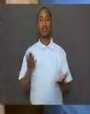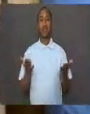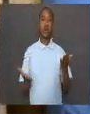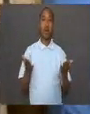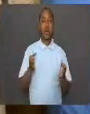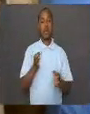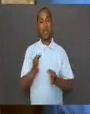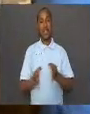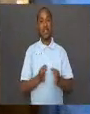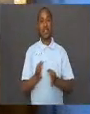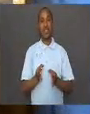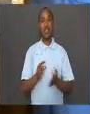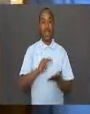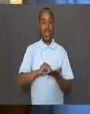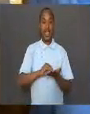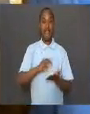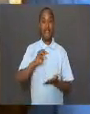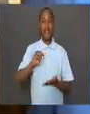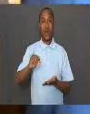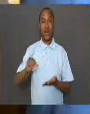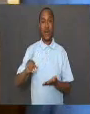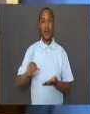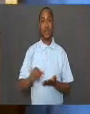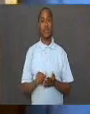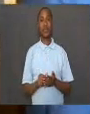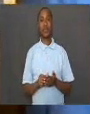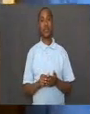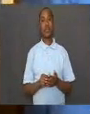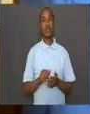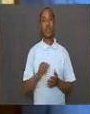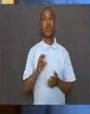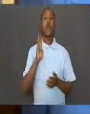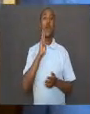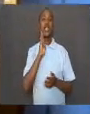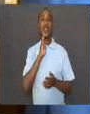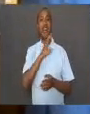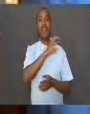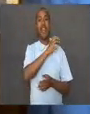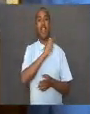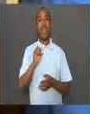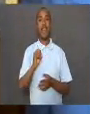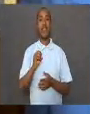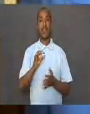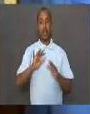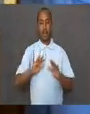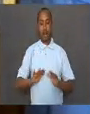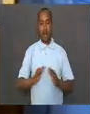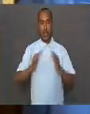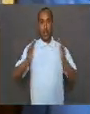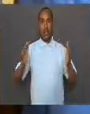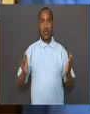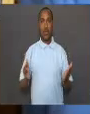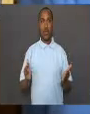You probably mentioned teff, flour, water, and